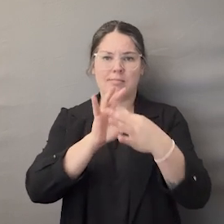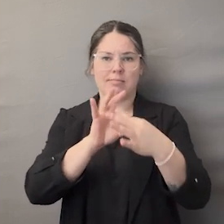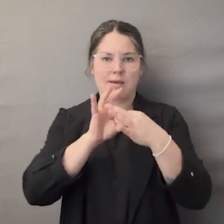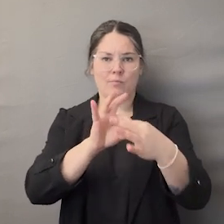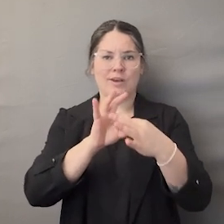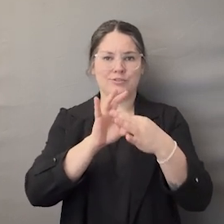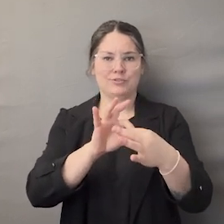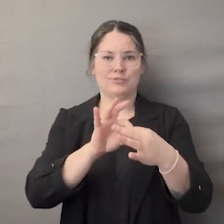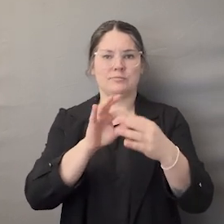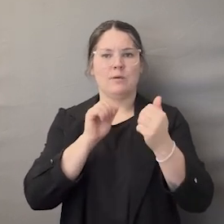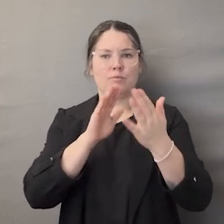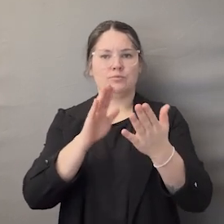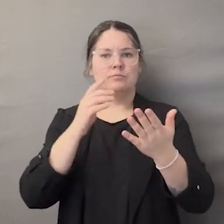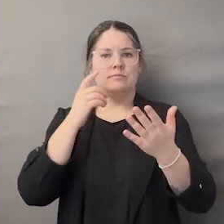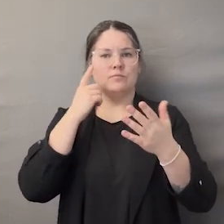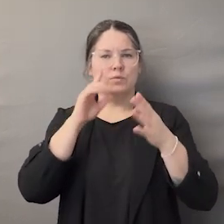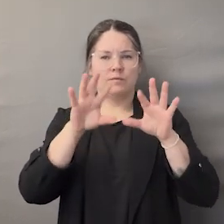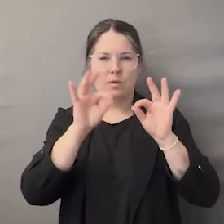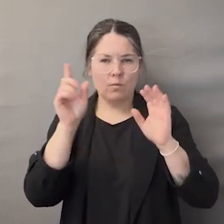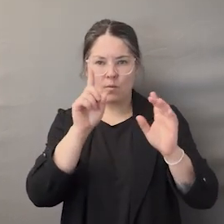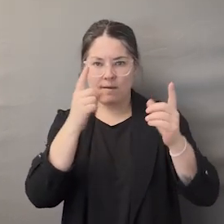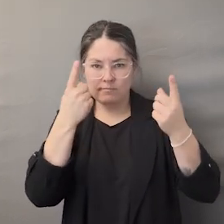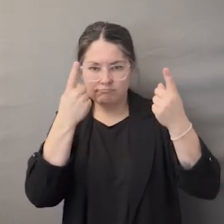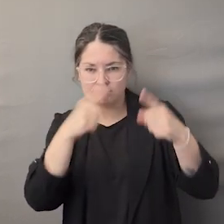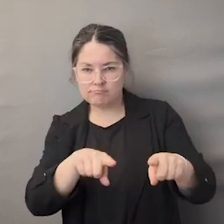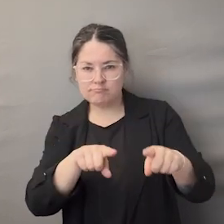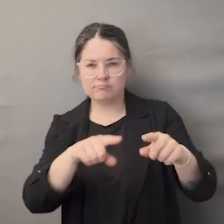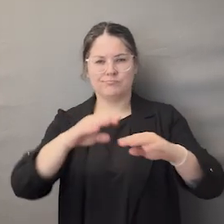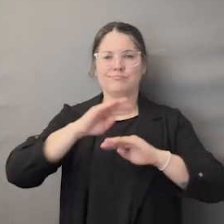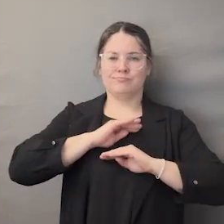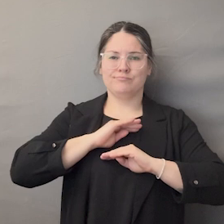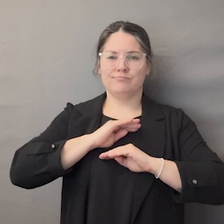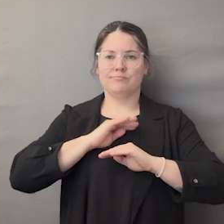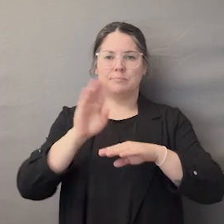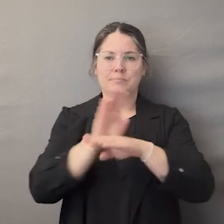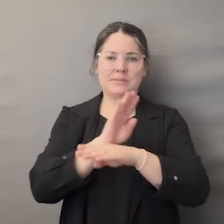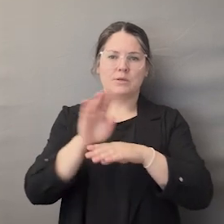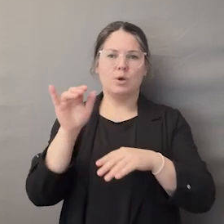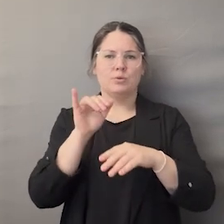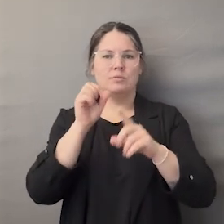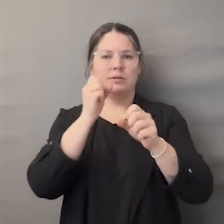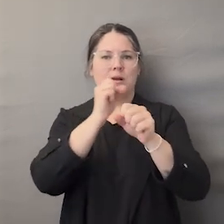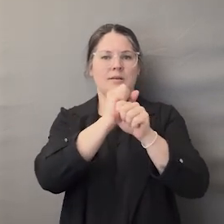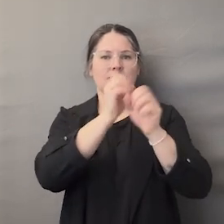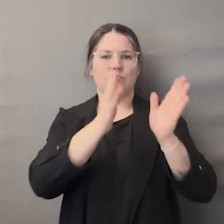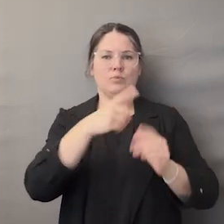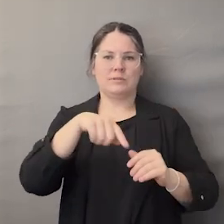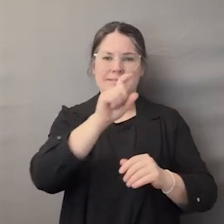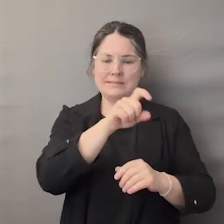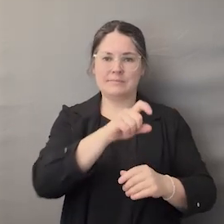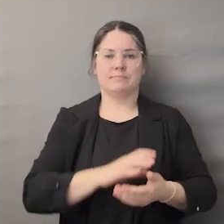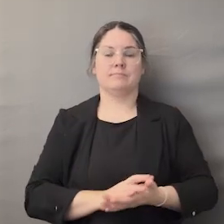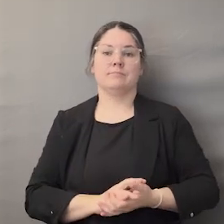flexible arrangements that meet both employee and business needs. And of course, to demonstrate